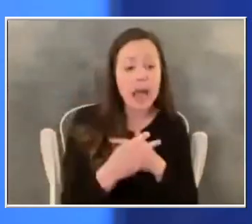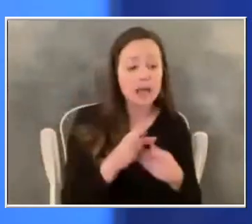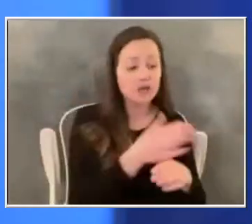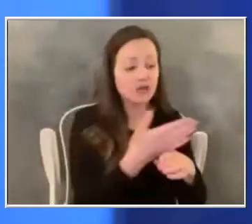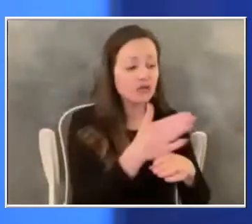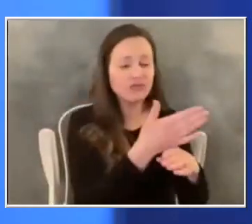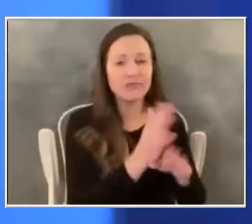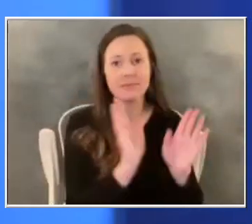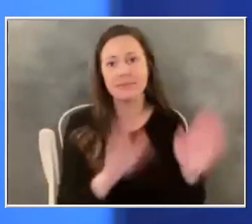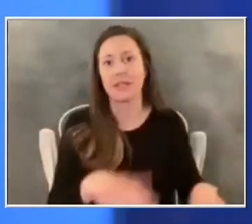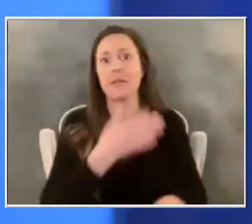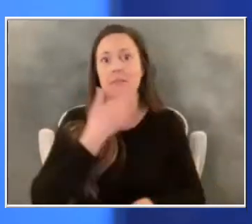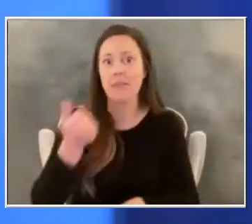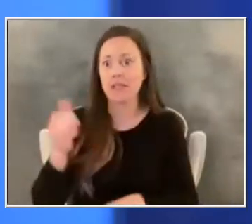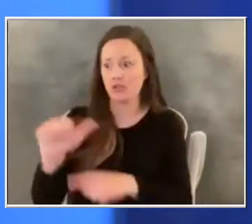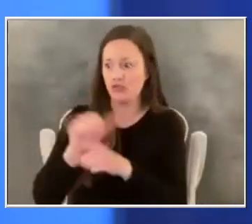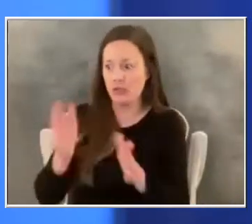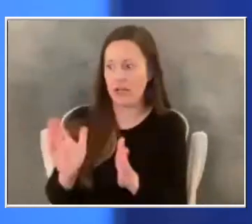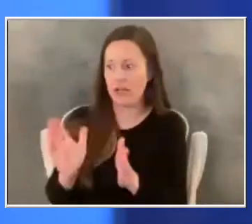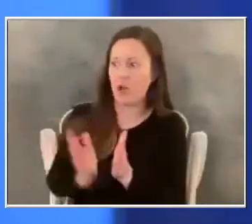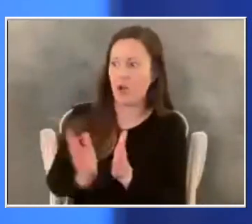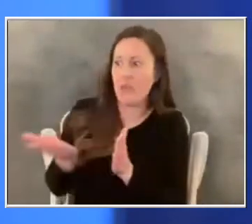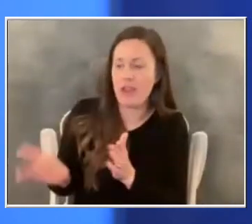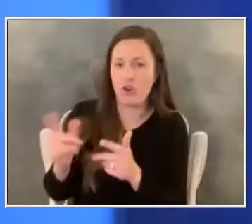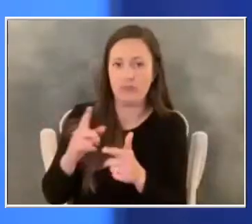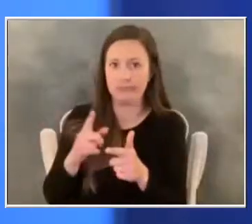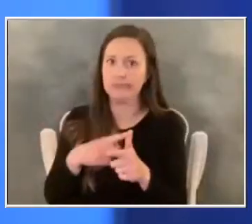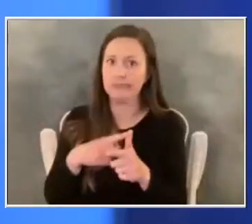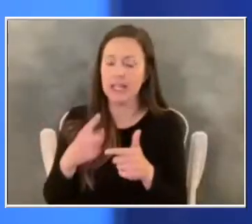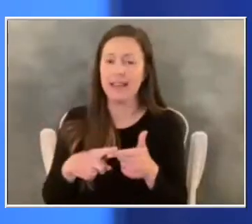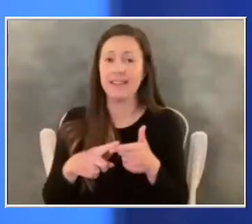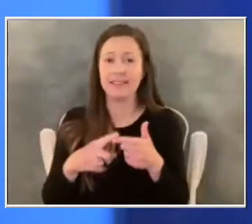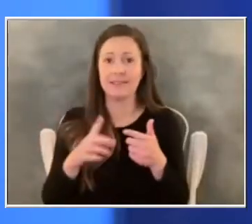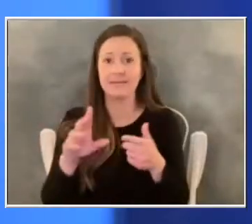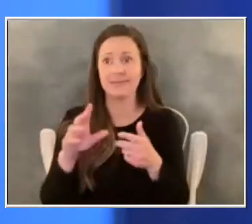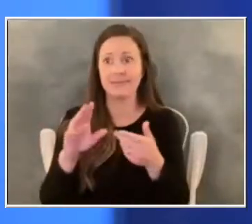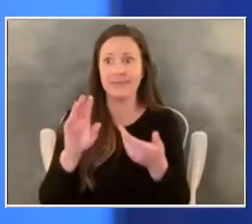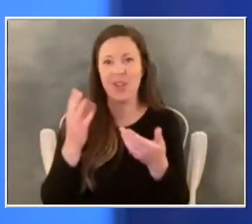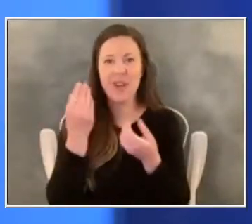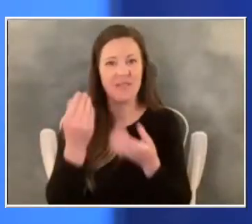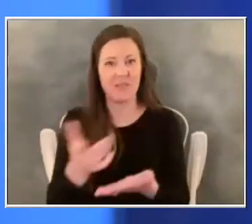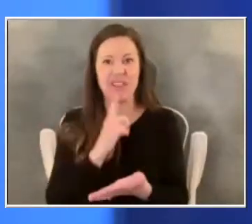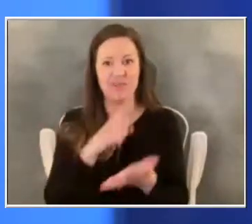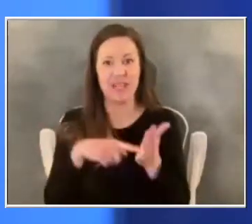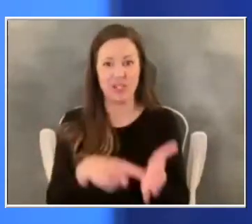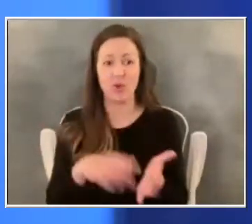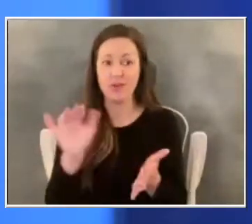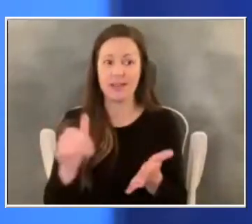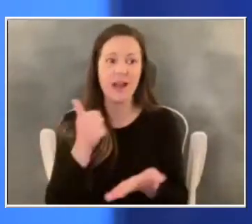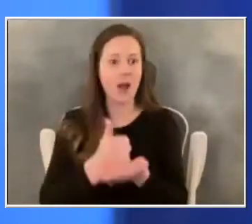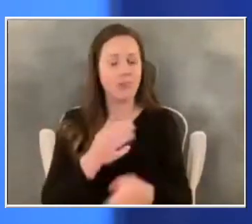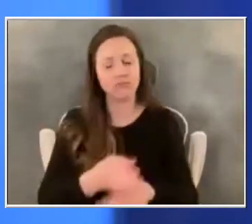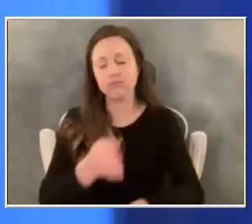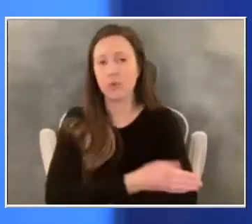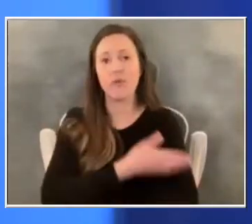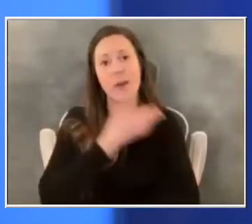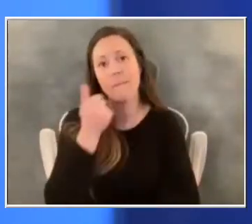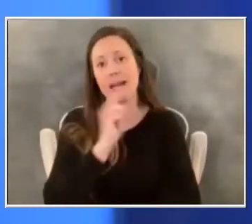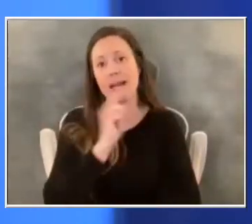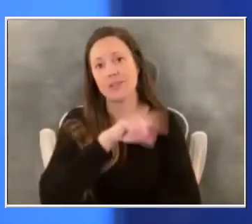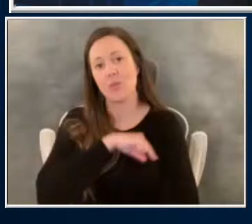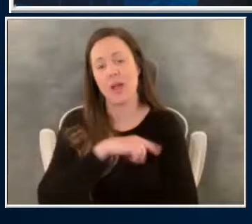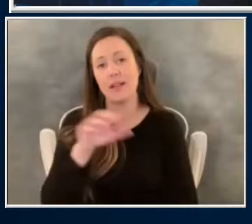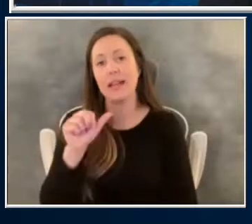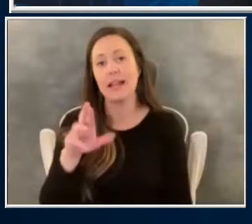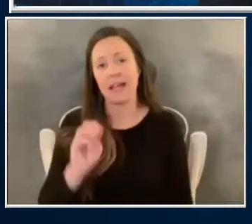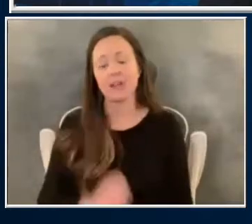really believe, and our data shows that this really moves the needle in terms of being able to provide the highest quality care. Dr. Mosier,